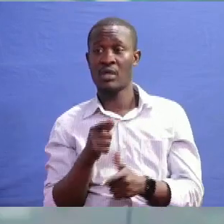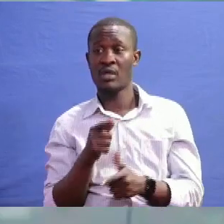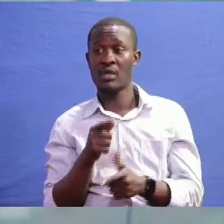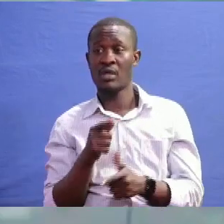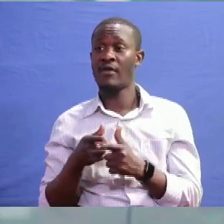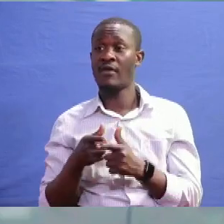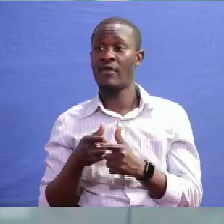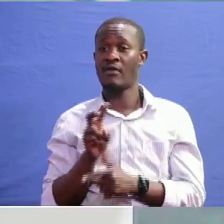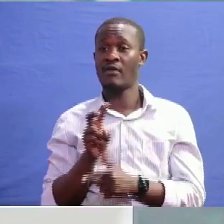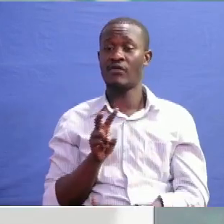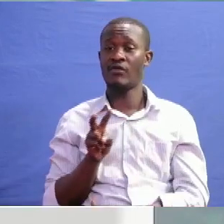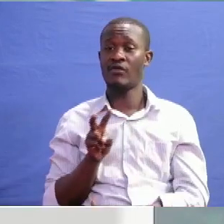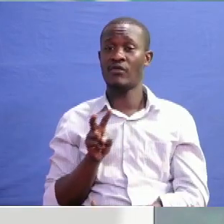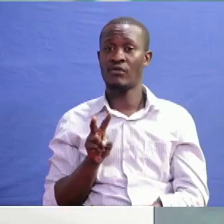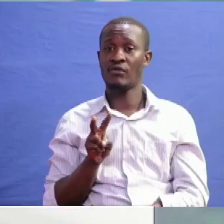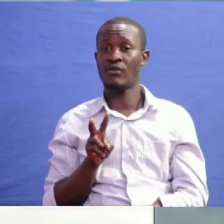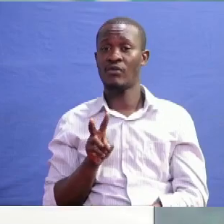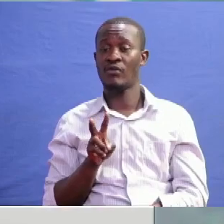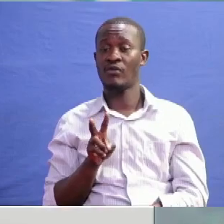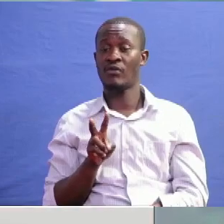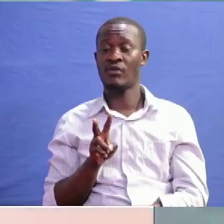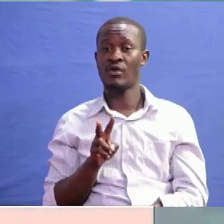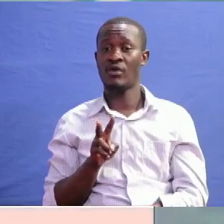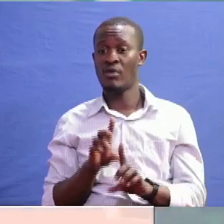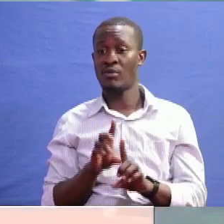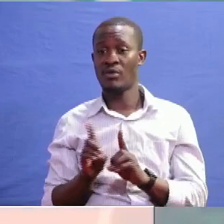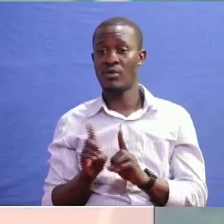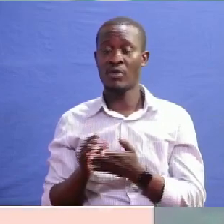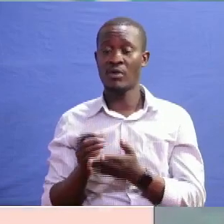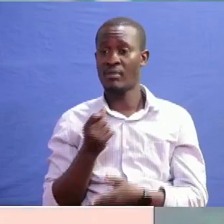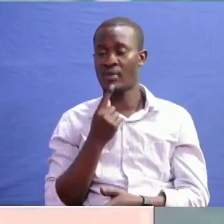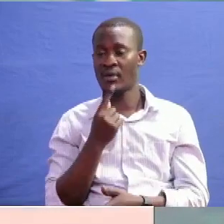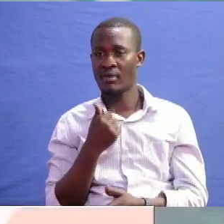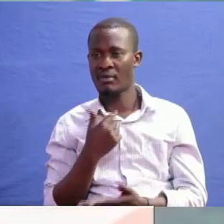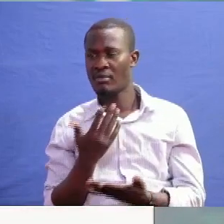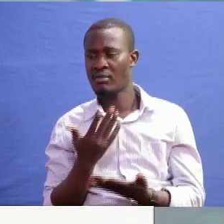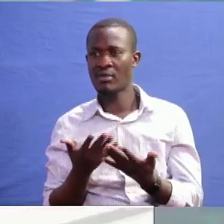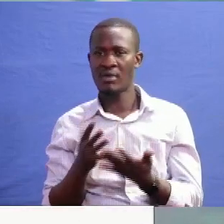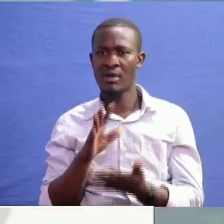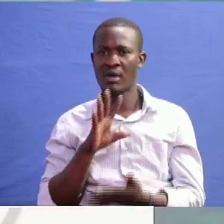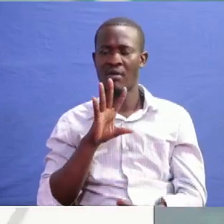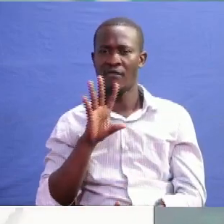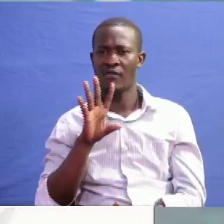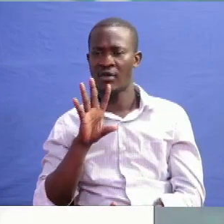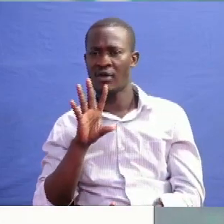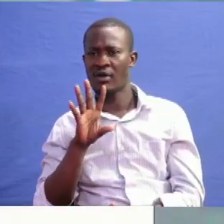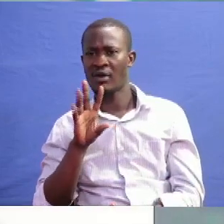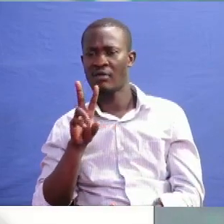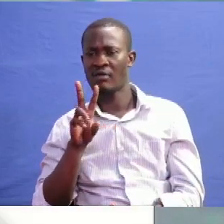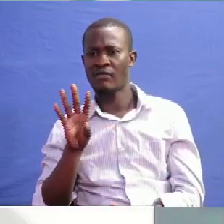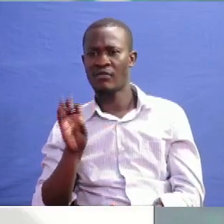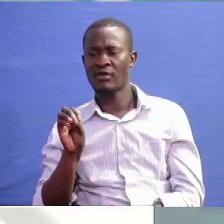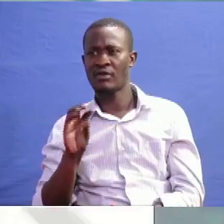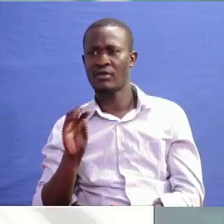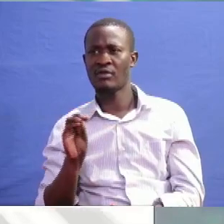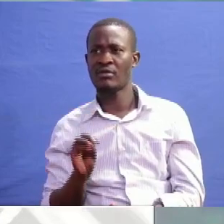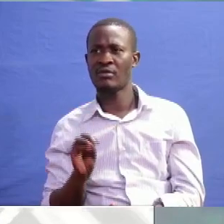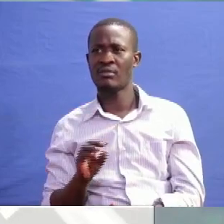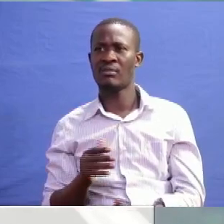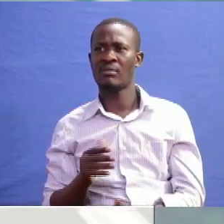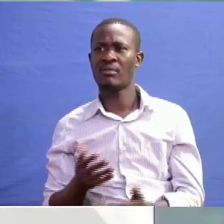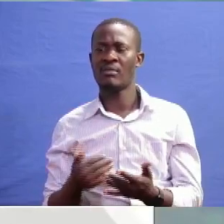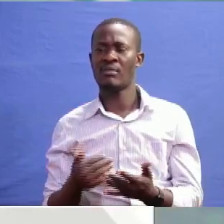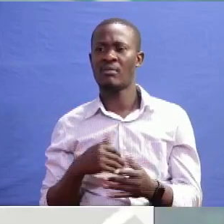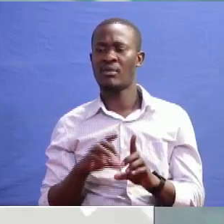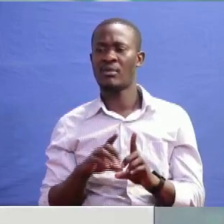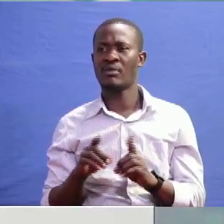if you look at, assuming you're doing medicine, the loan will be allowed 440 per year. When you do medicine? You're doing